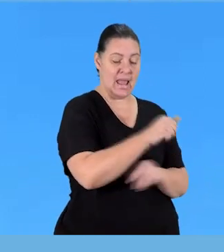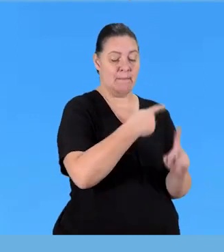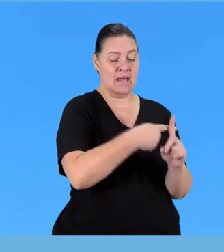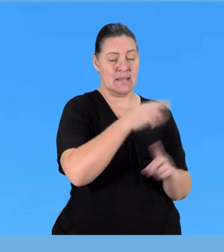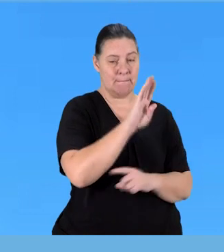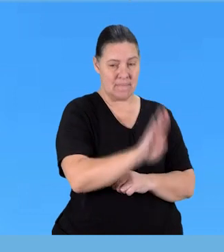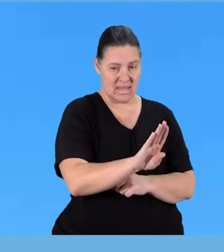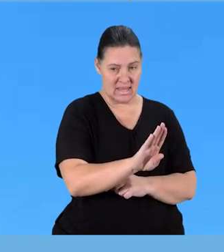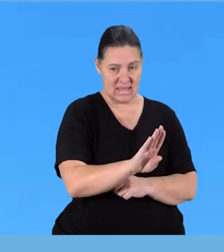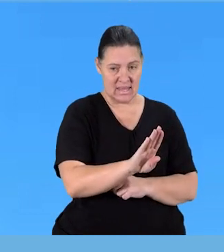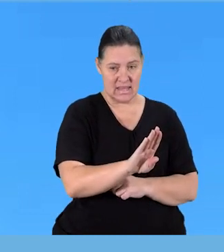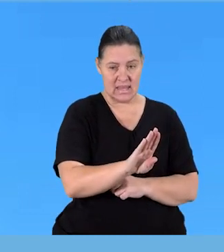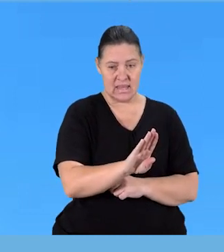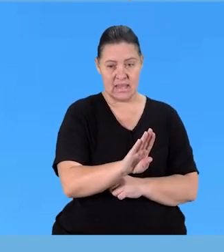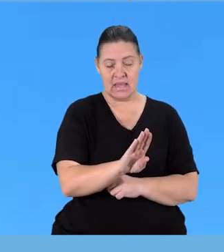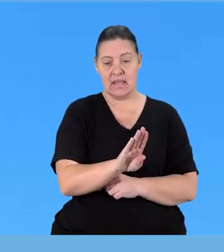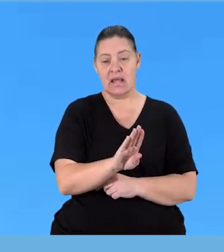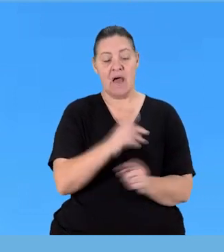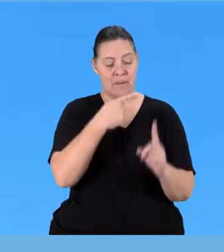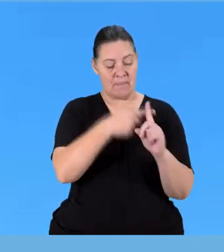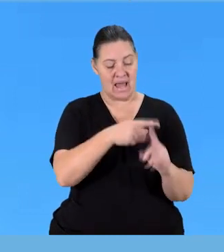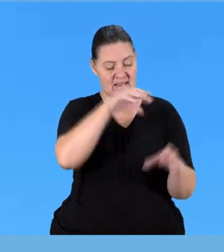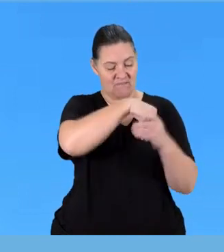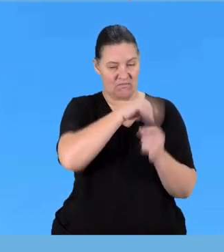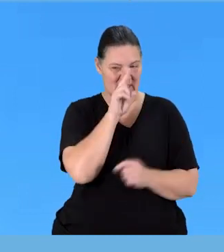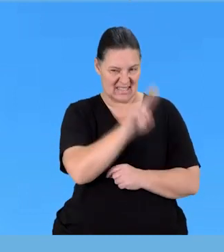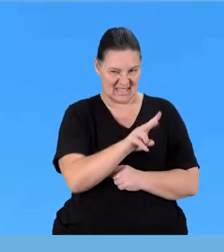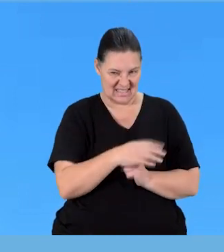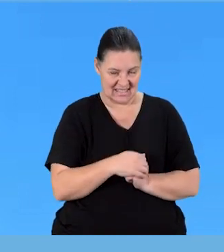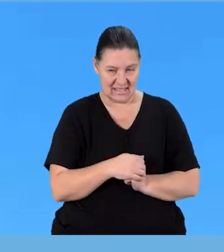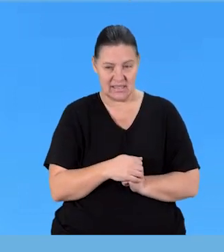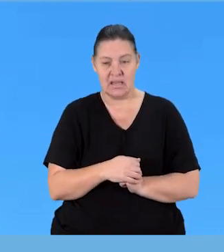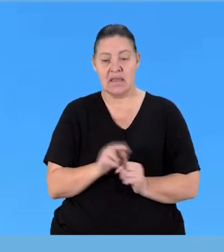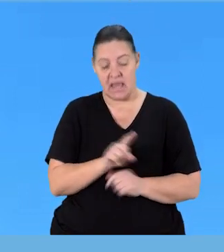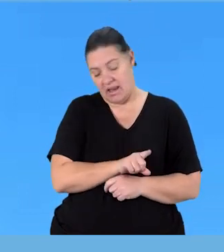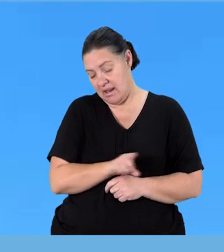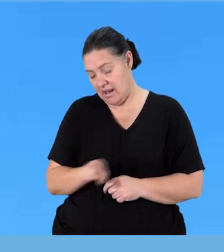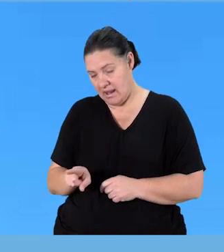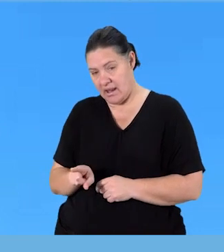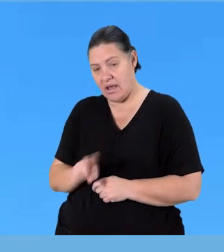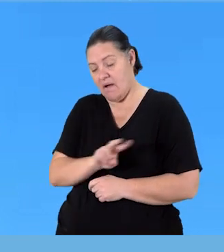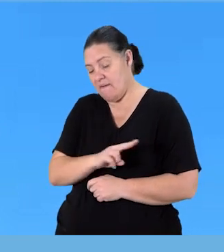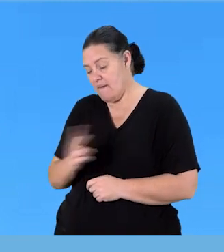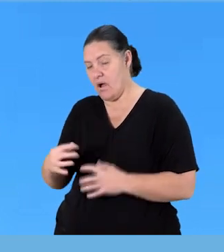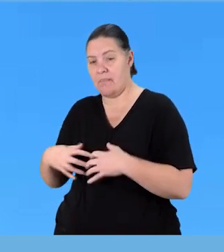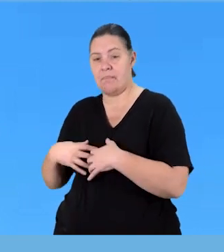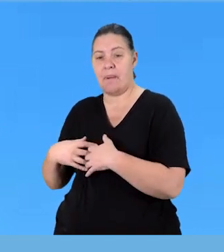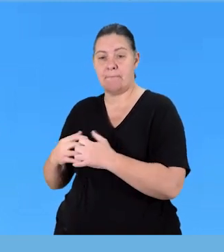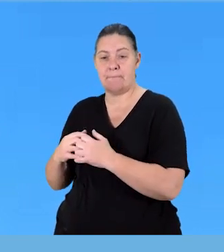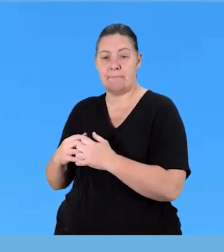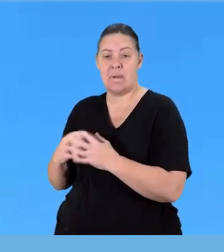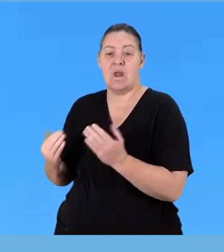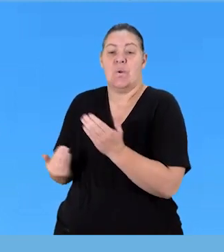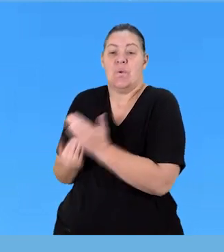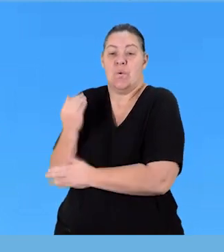B that are separated by this plus sign. And then these reactants, they are going to